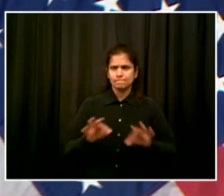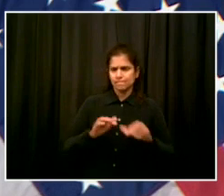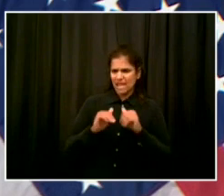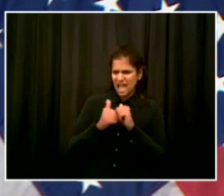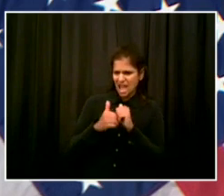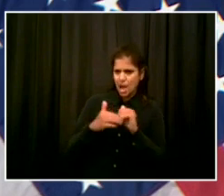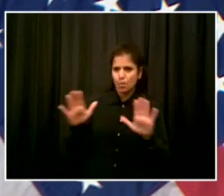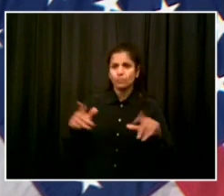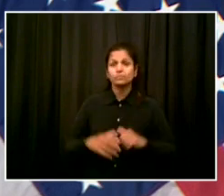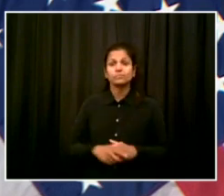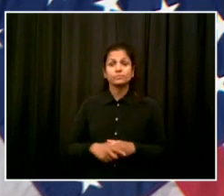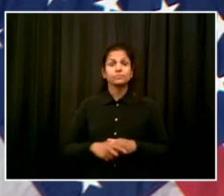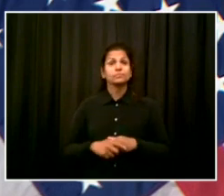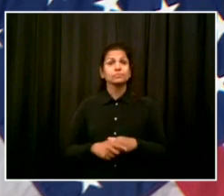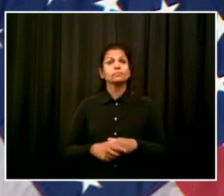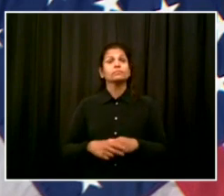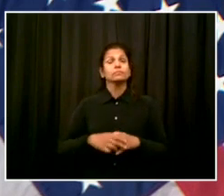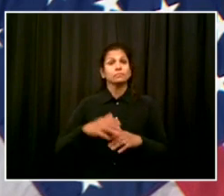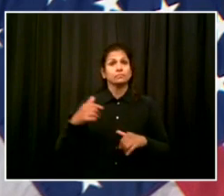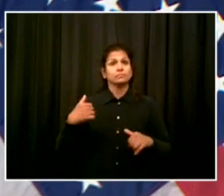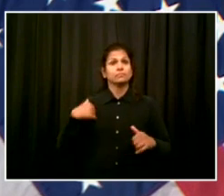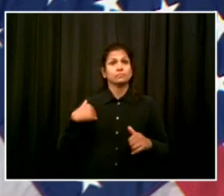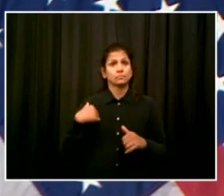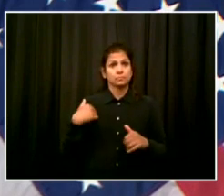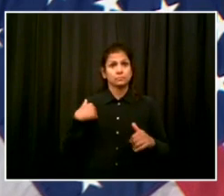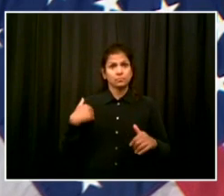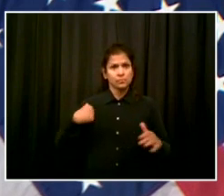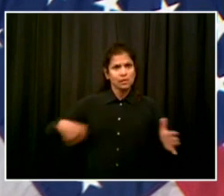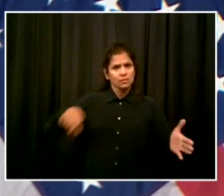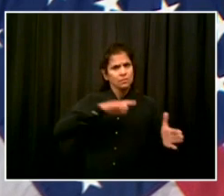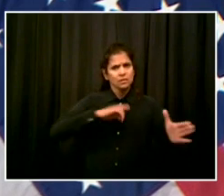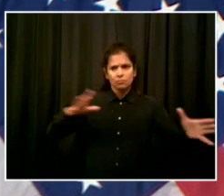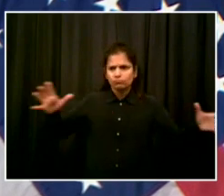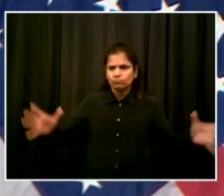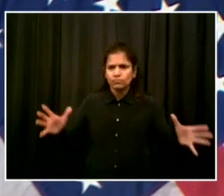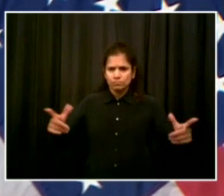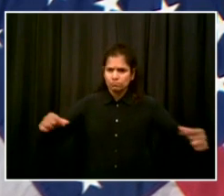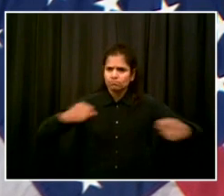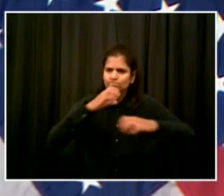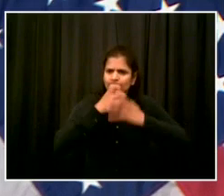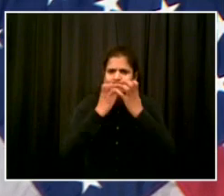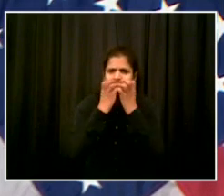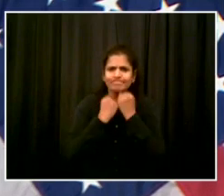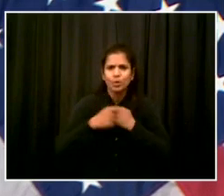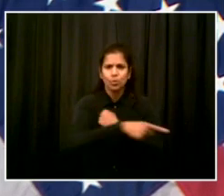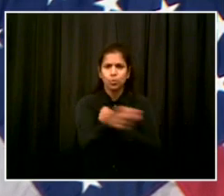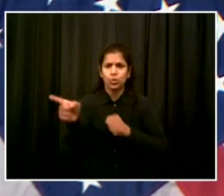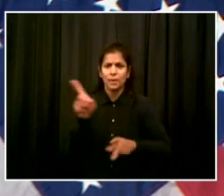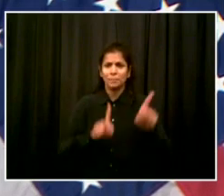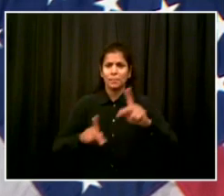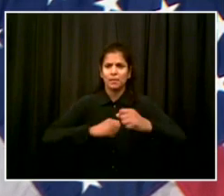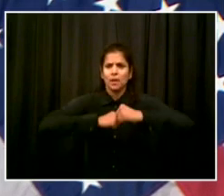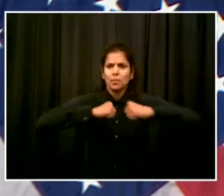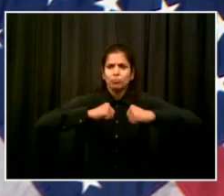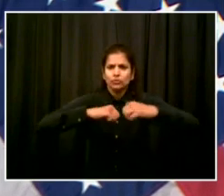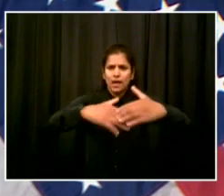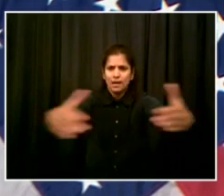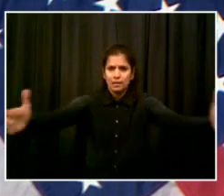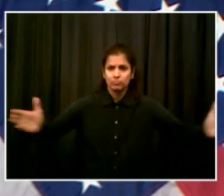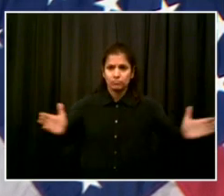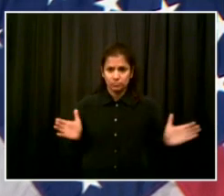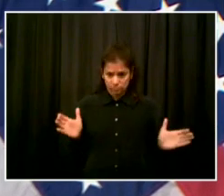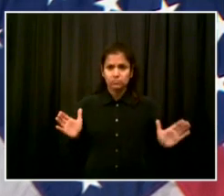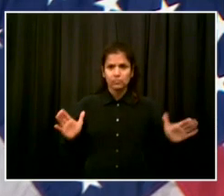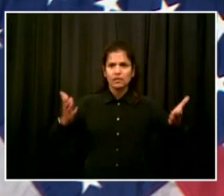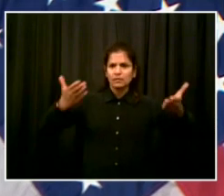as public servants. In terms of what we've been seeing across New York City, we've been seeing a sharp uptick in gun violence.